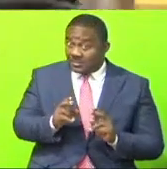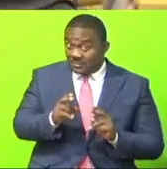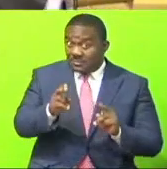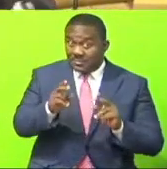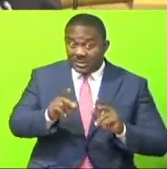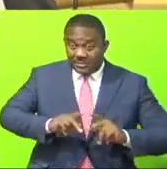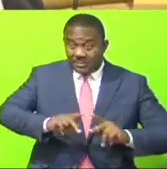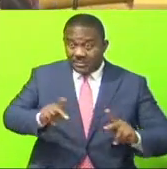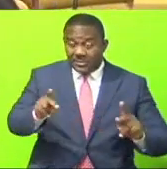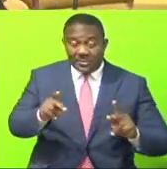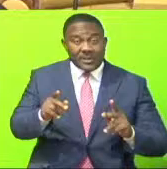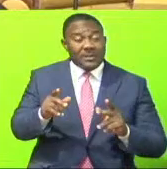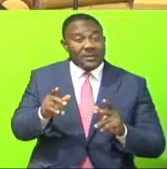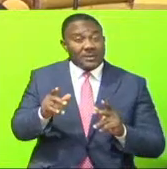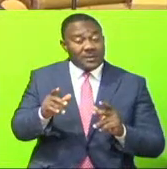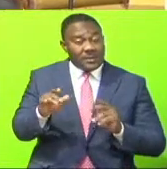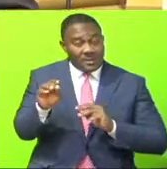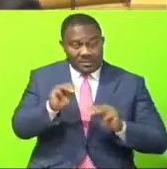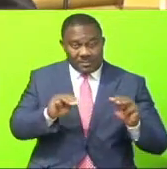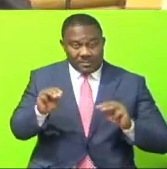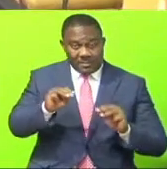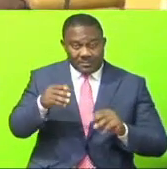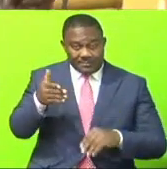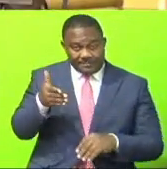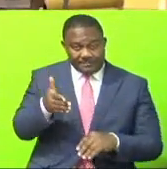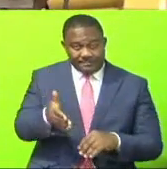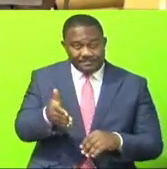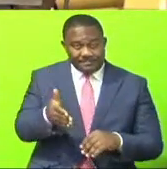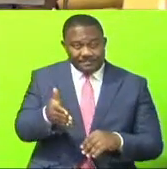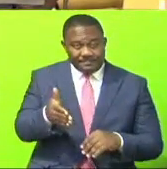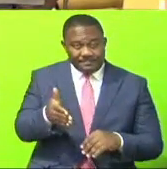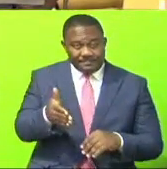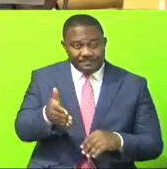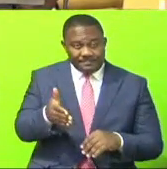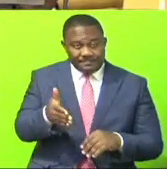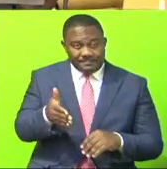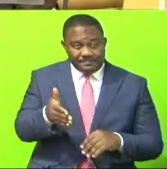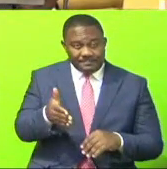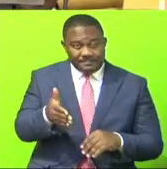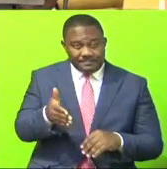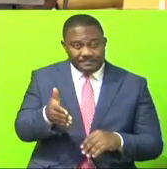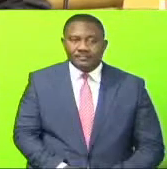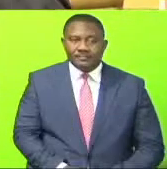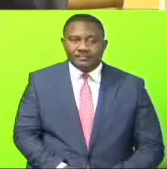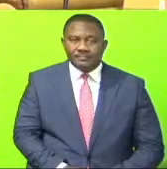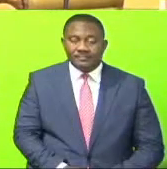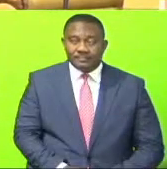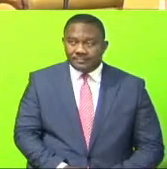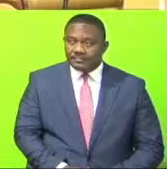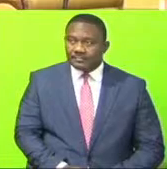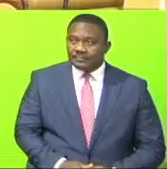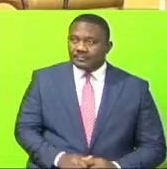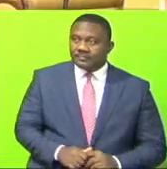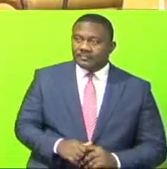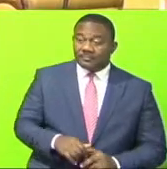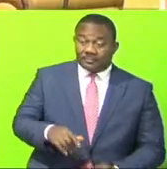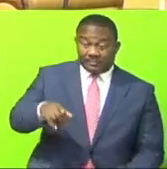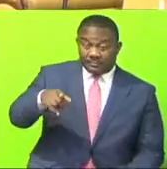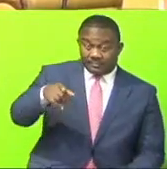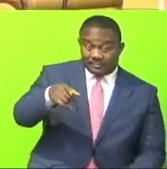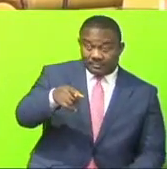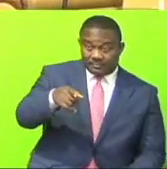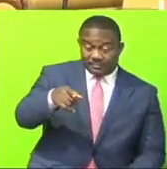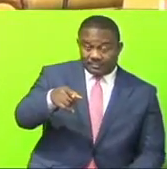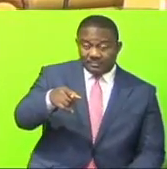will change. The balance of power will change instantaneously because this side will cease to